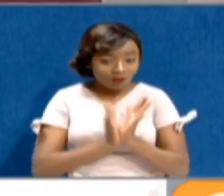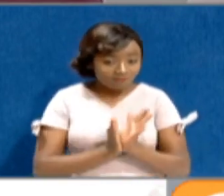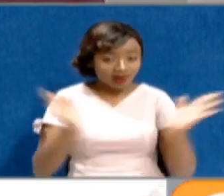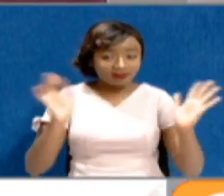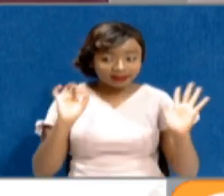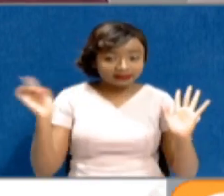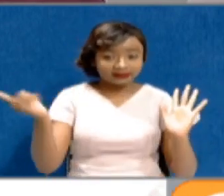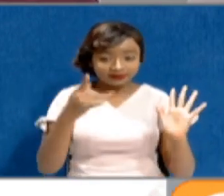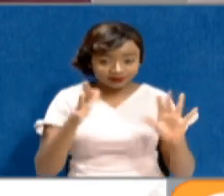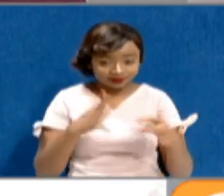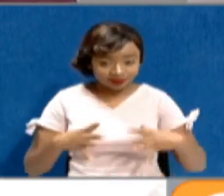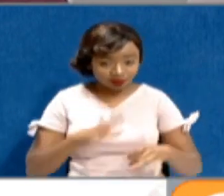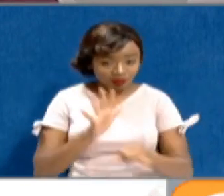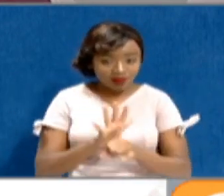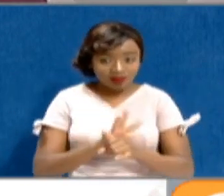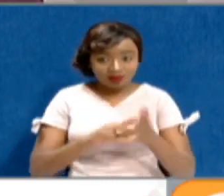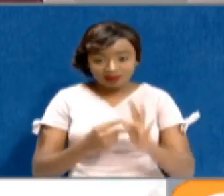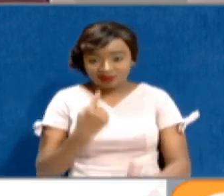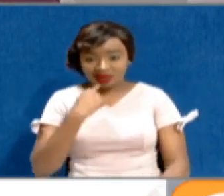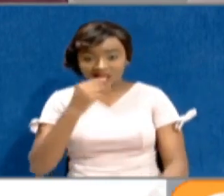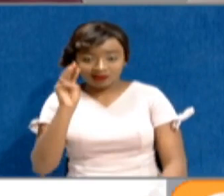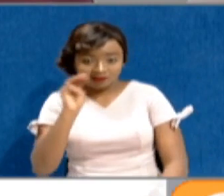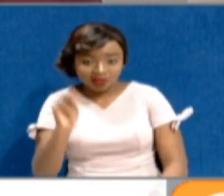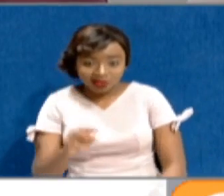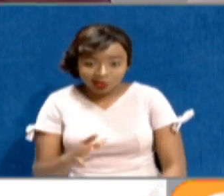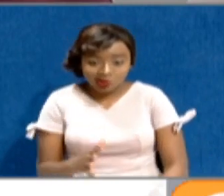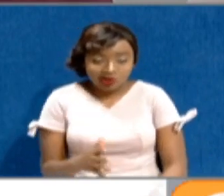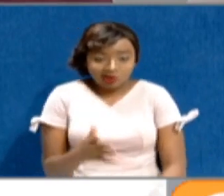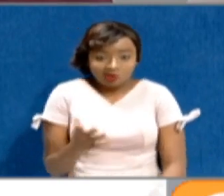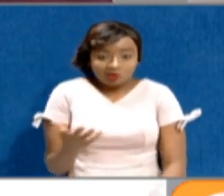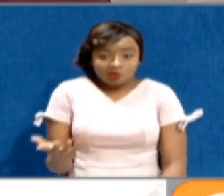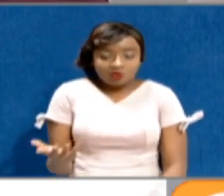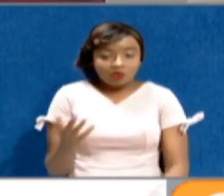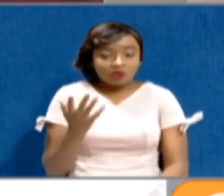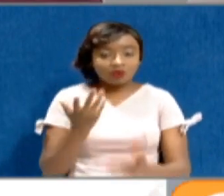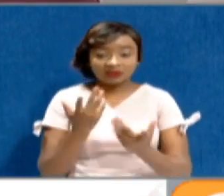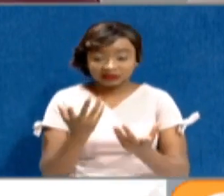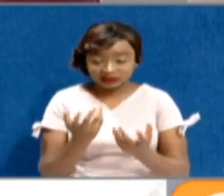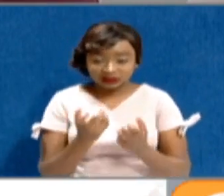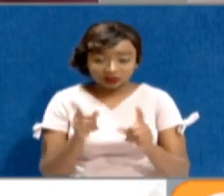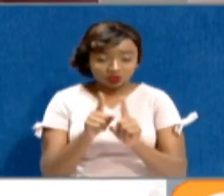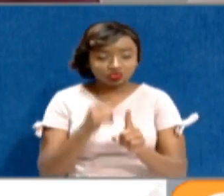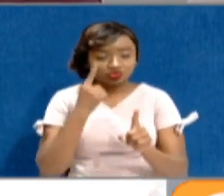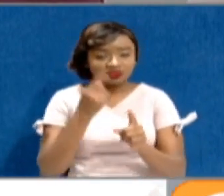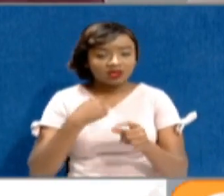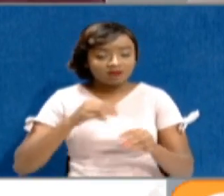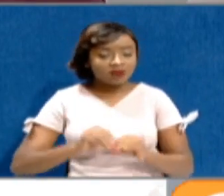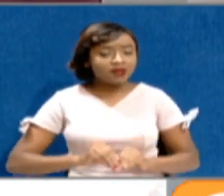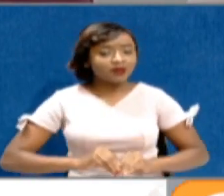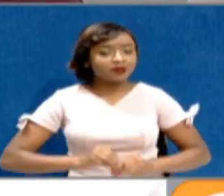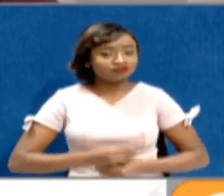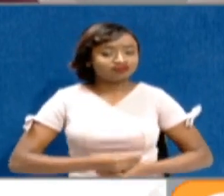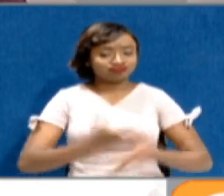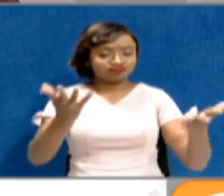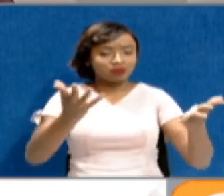masses? Right? So now we're talking about 100 million doses, for example, for COVID-19. Also, you are taking a look at your distribution channels,